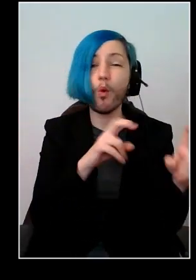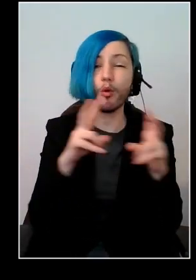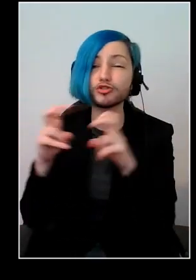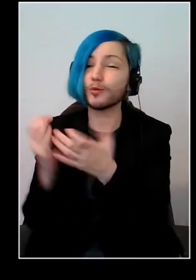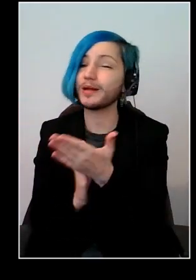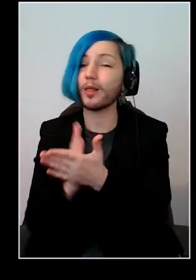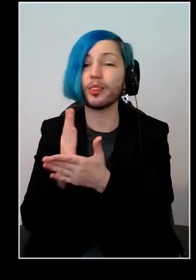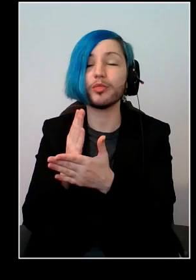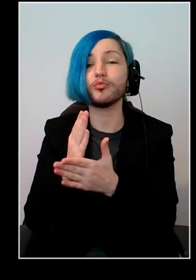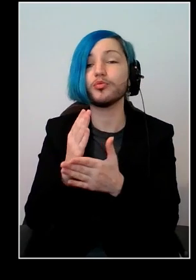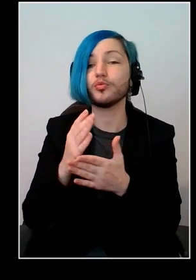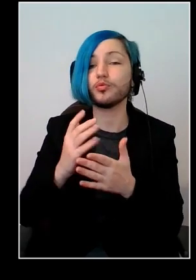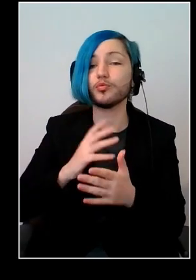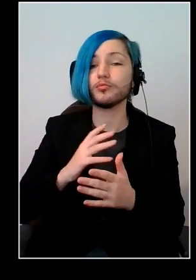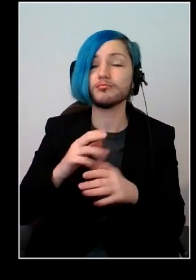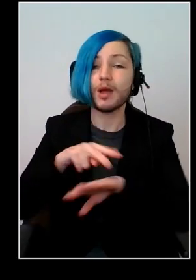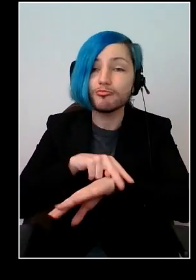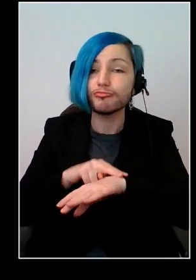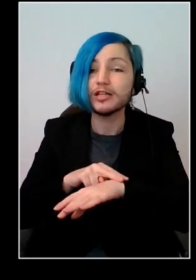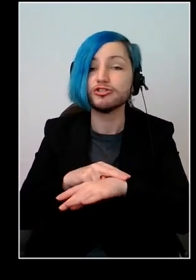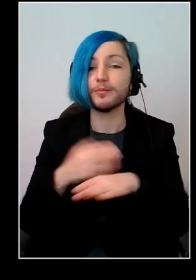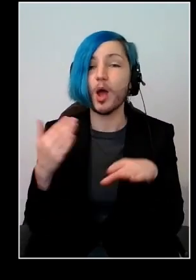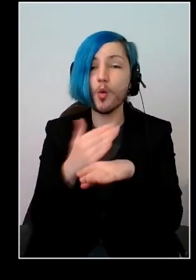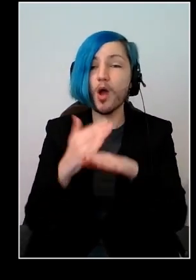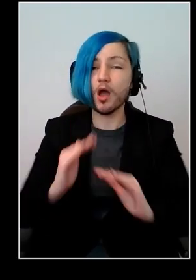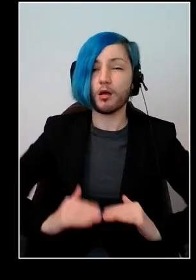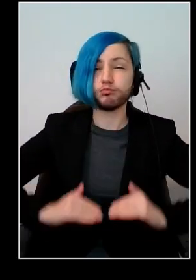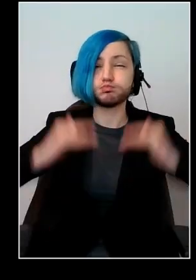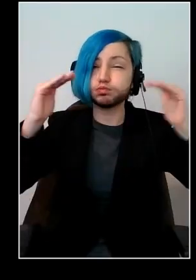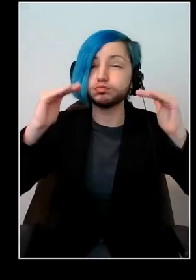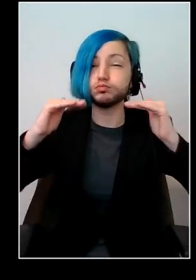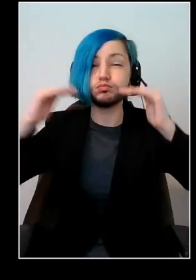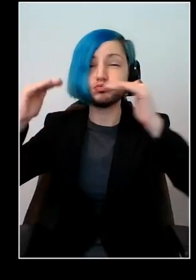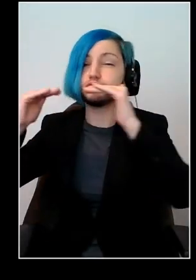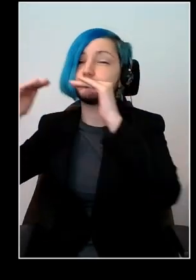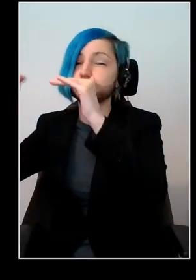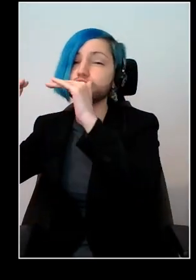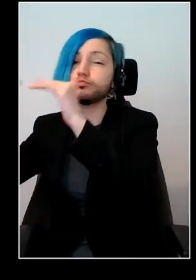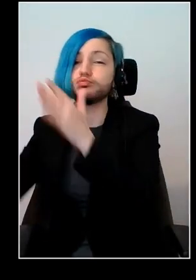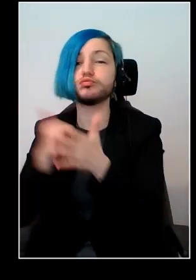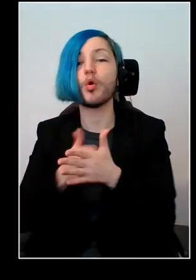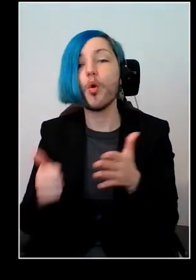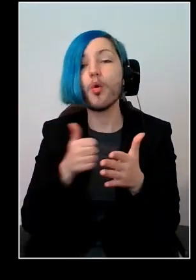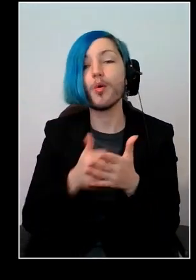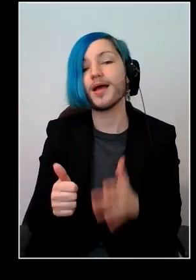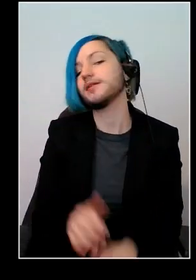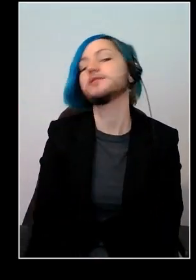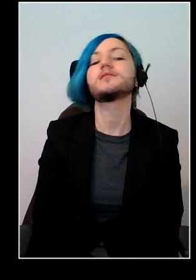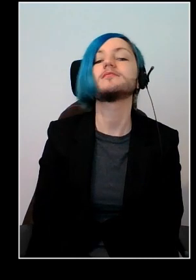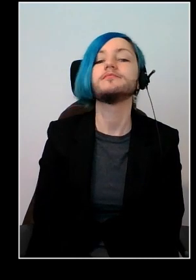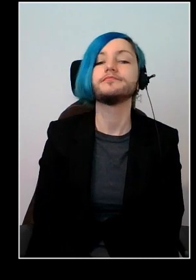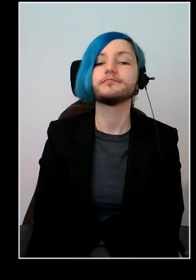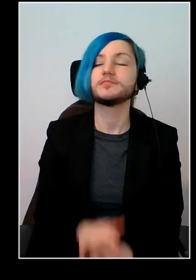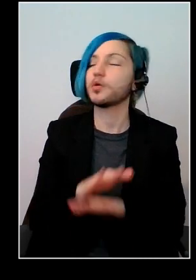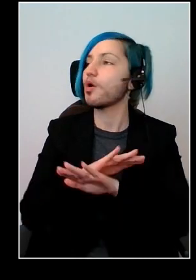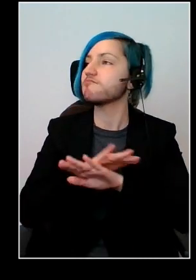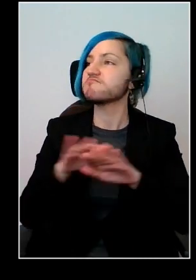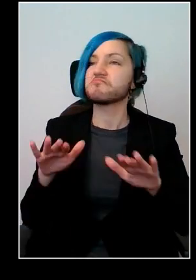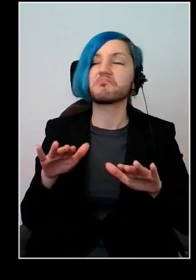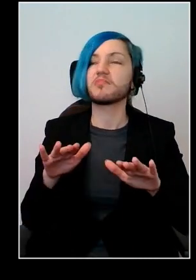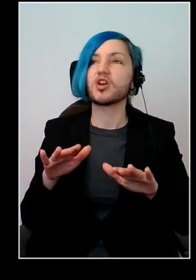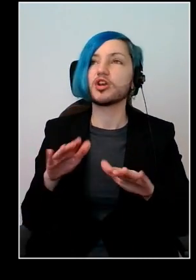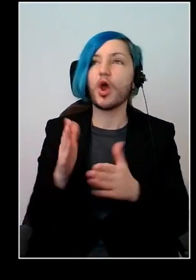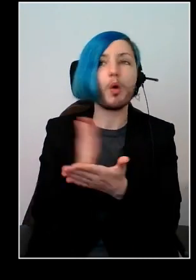and maintaining work to the highest possible standard. She is without doubt one of the finest